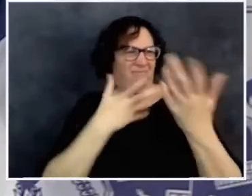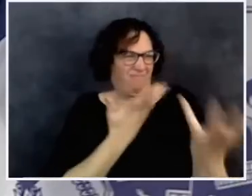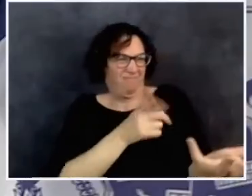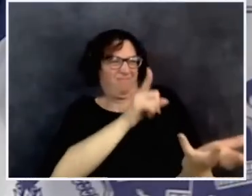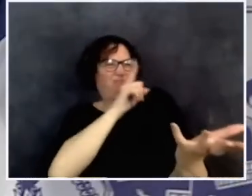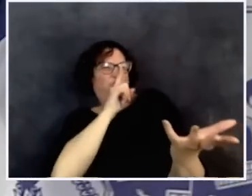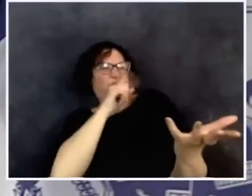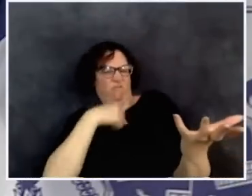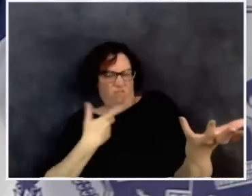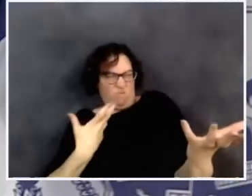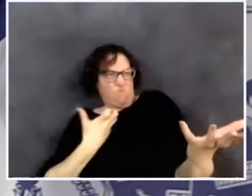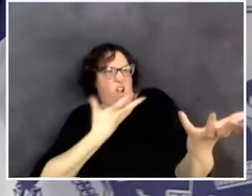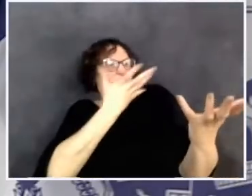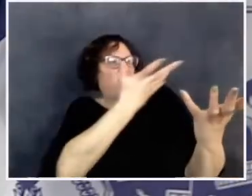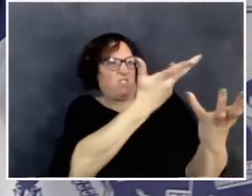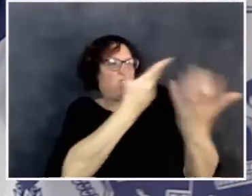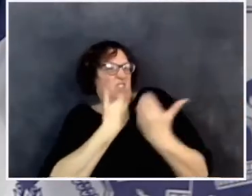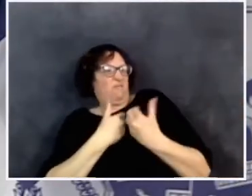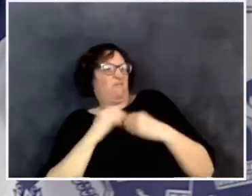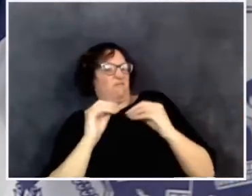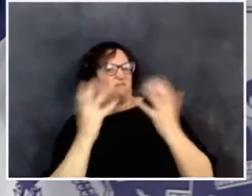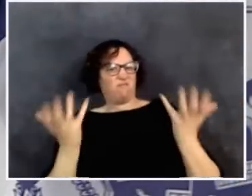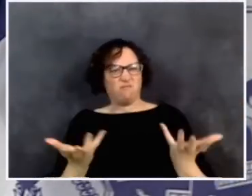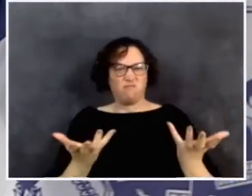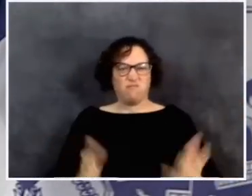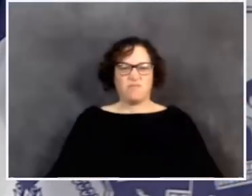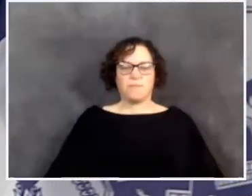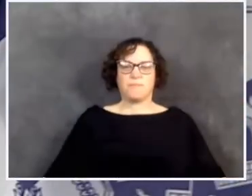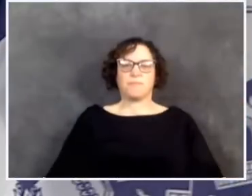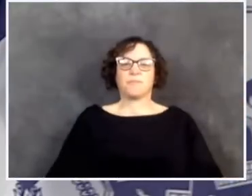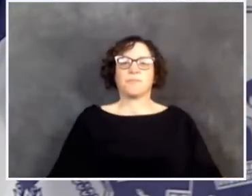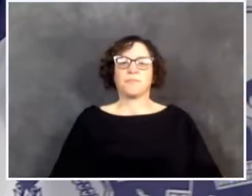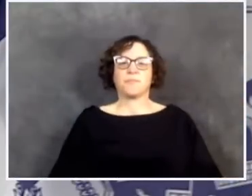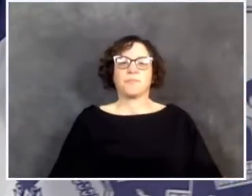Next question is Roger at 1010 Wins.